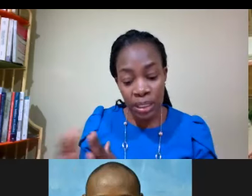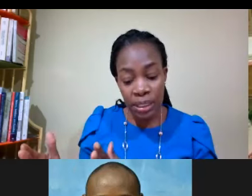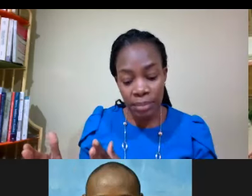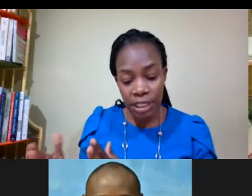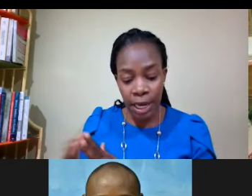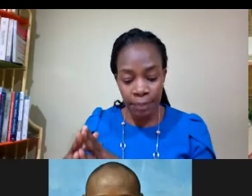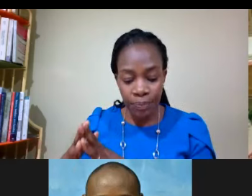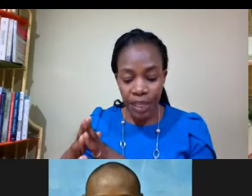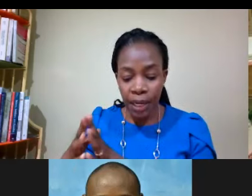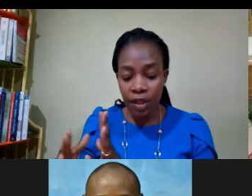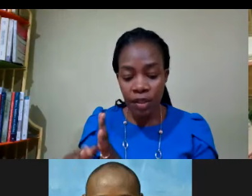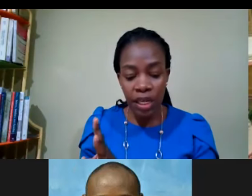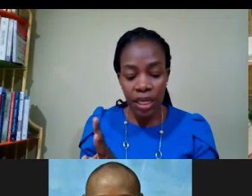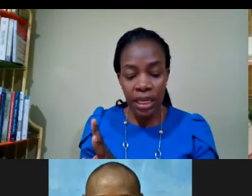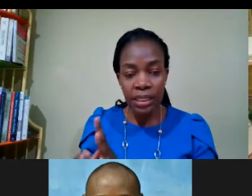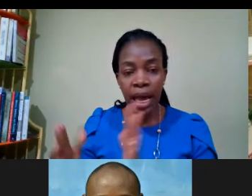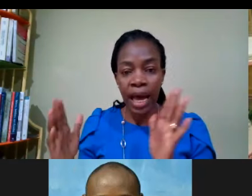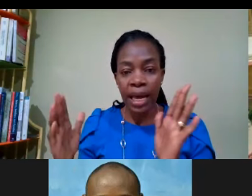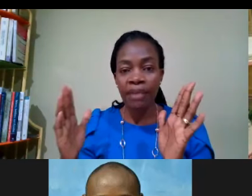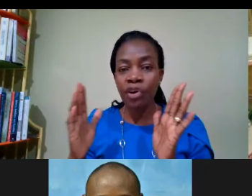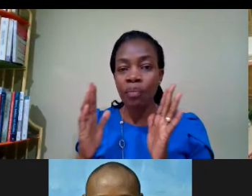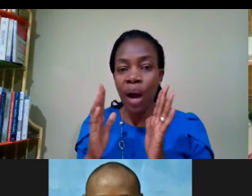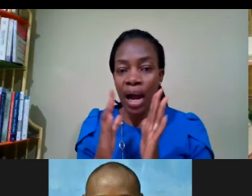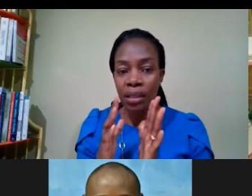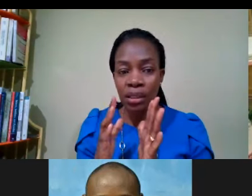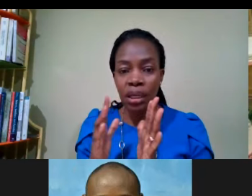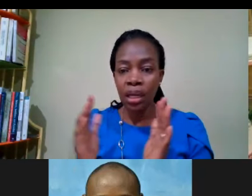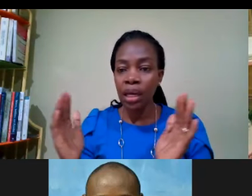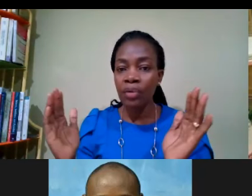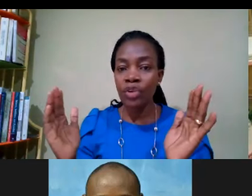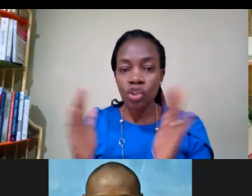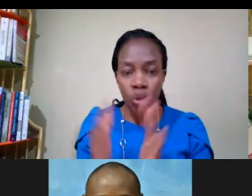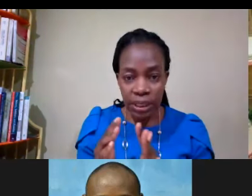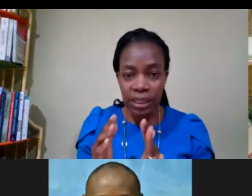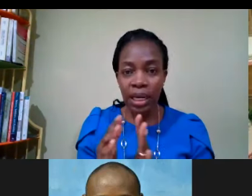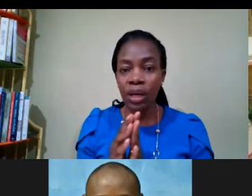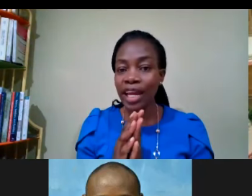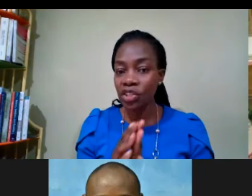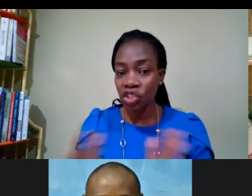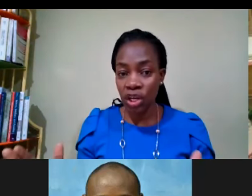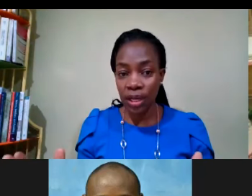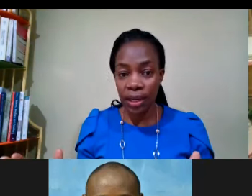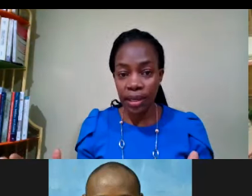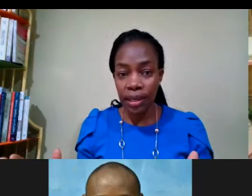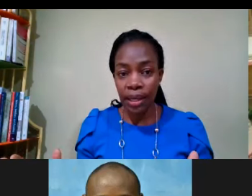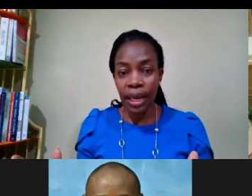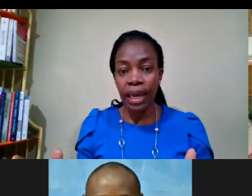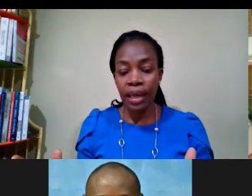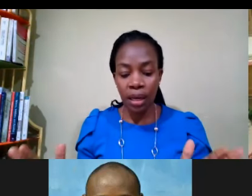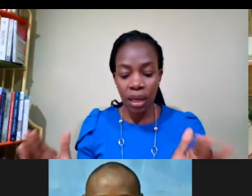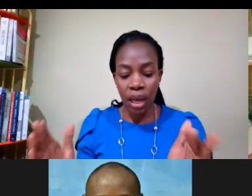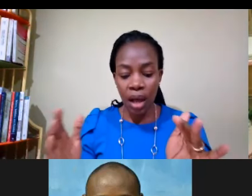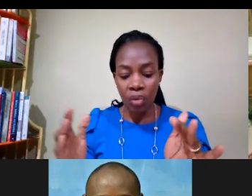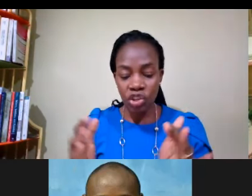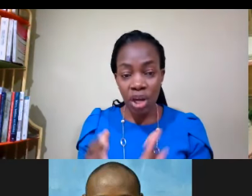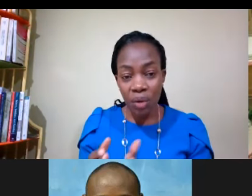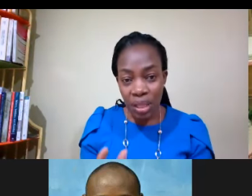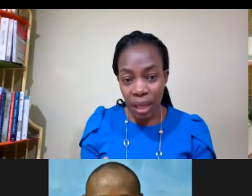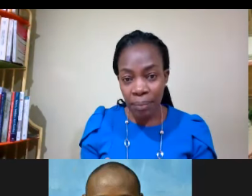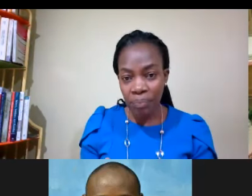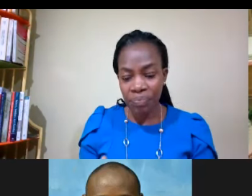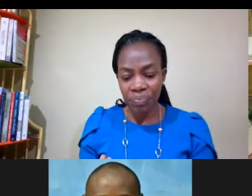well at the same time. Another thing is I have compiled resources that I would like to share. And I'll